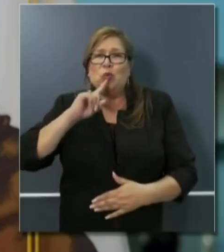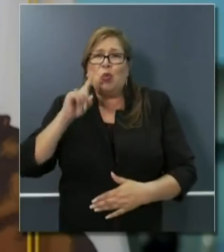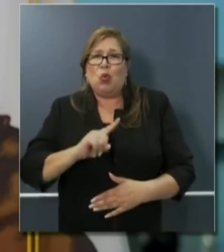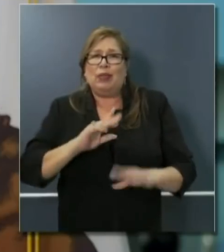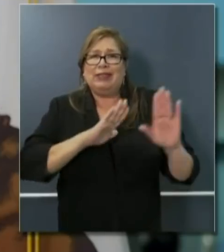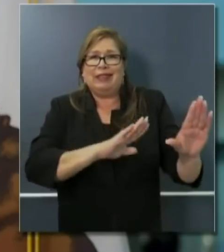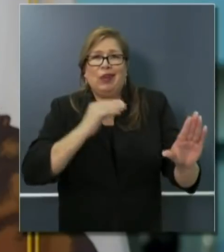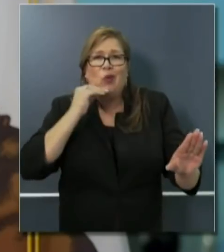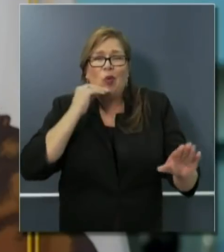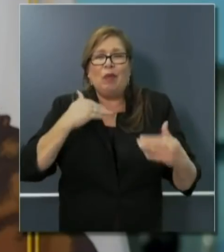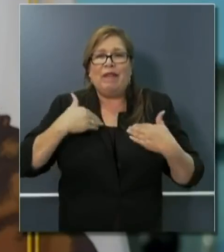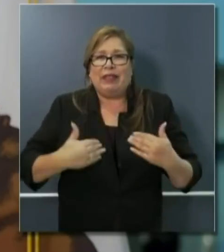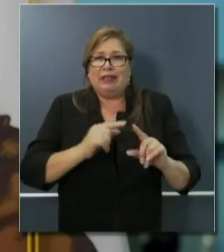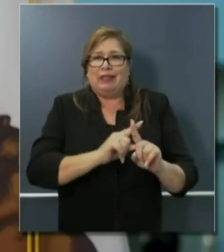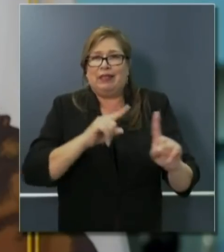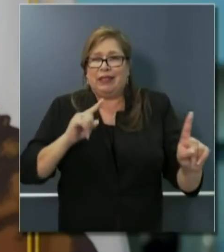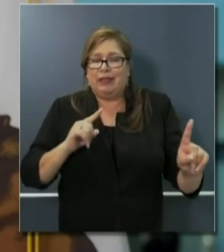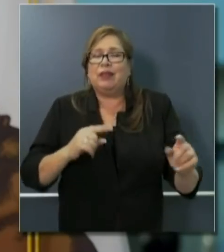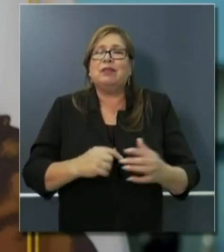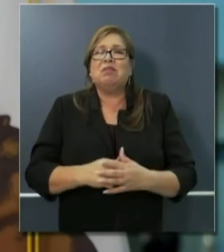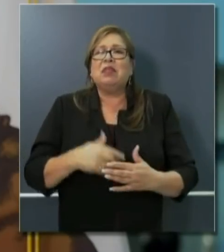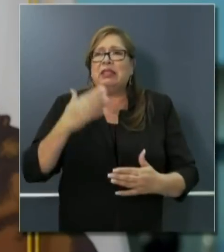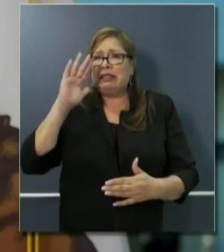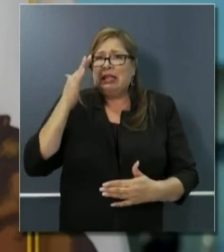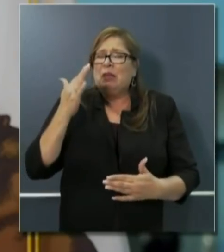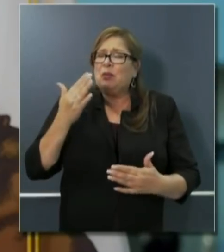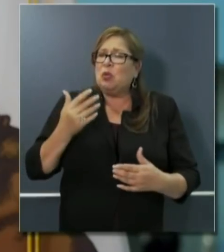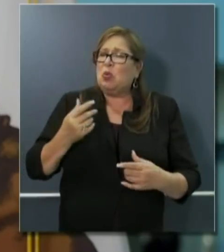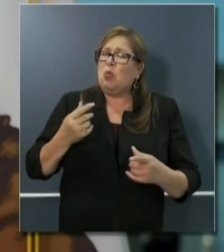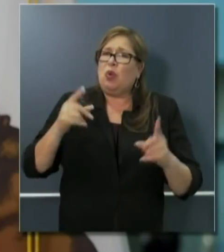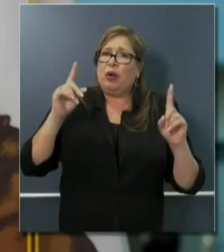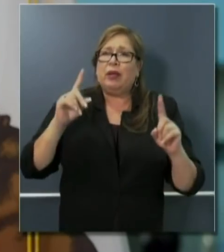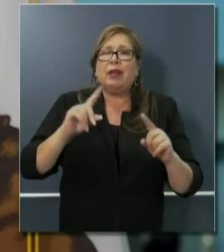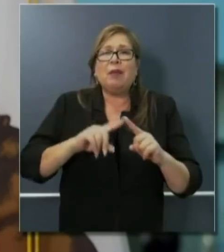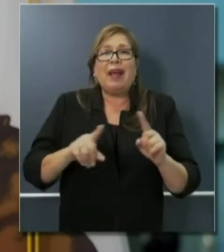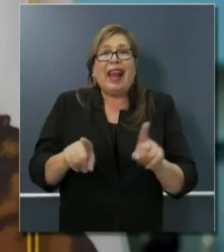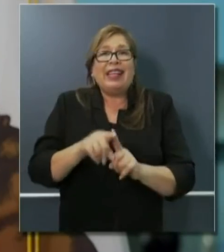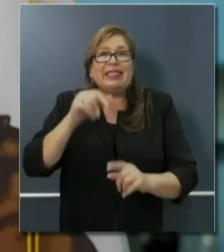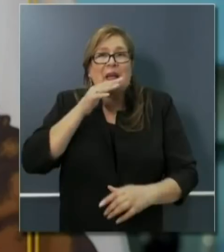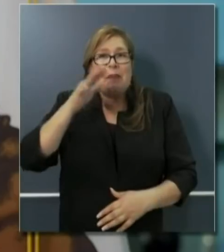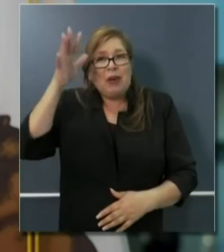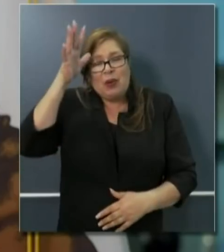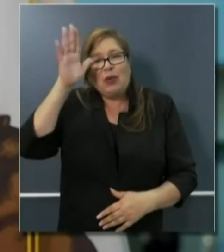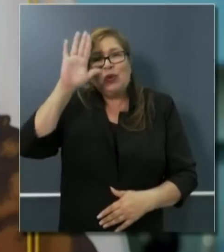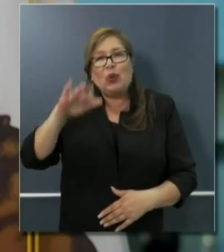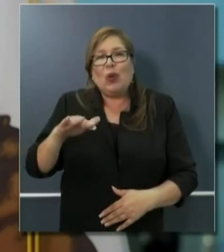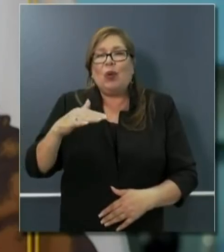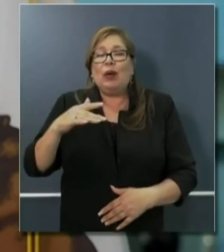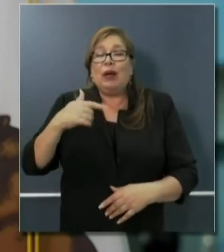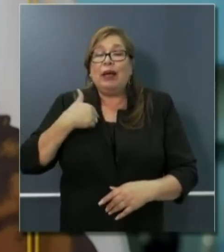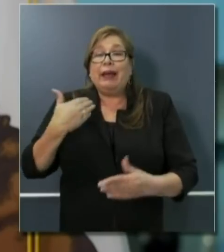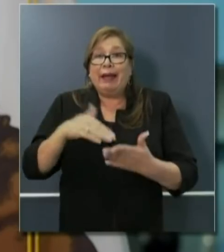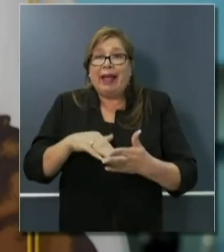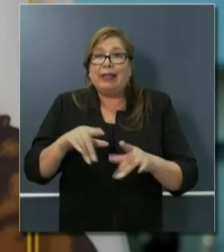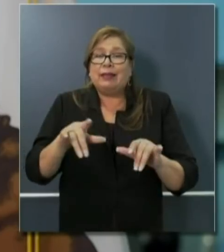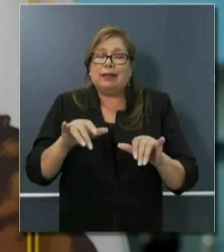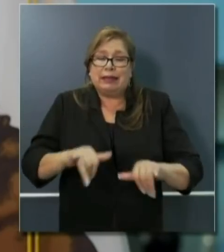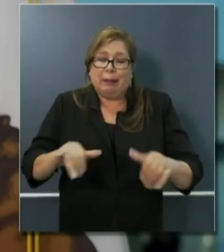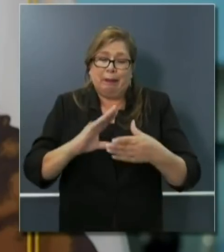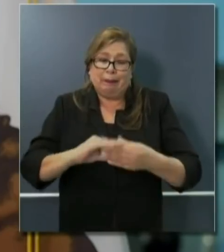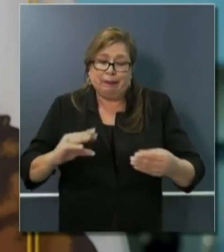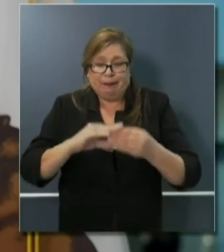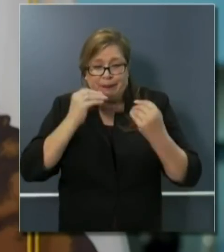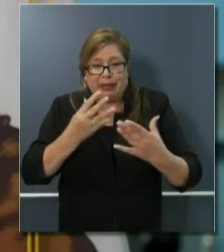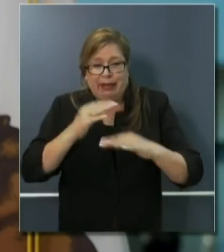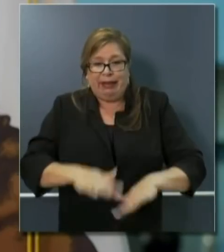you probably know that after a while the kids don't take you as seriously when you say the same thing over and over. And given that this could go on for a month